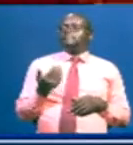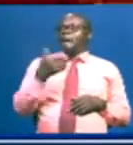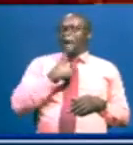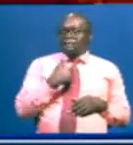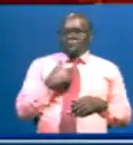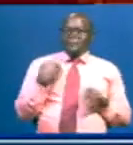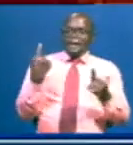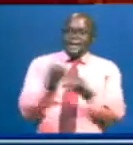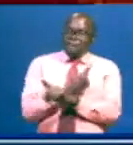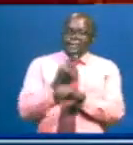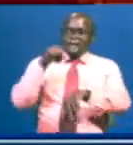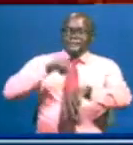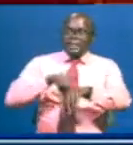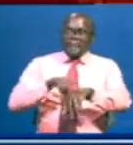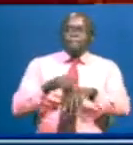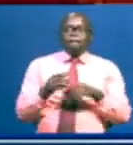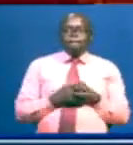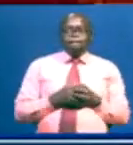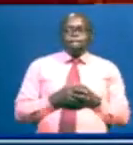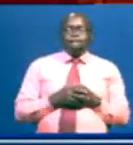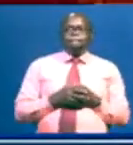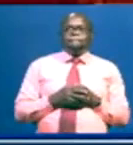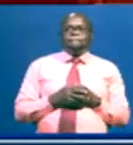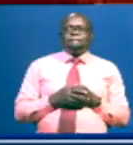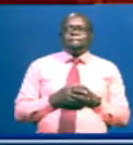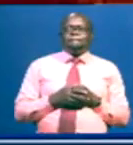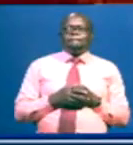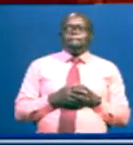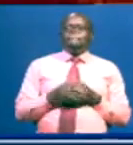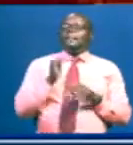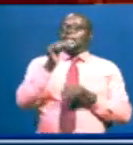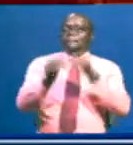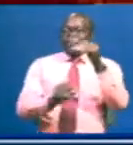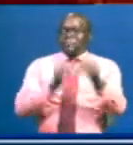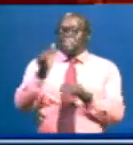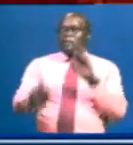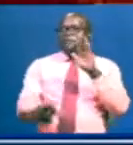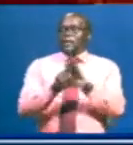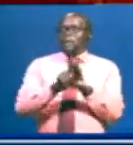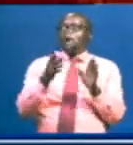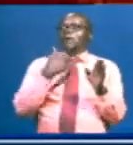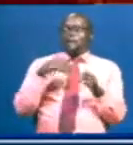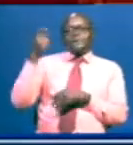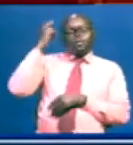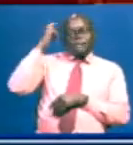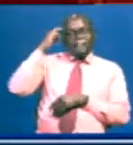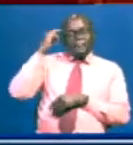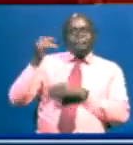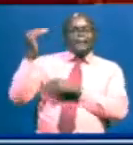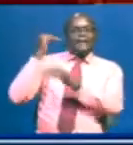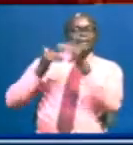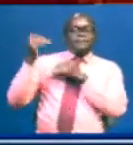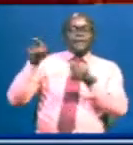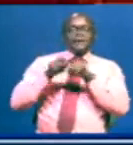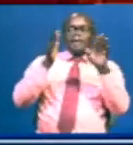different when it comes to the due process of the law. I want to be remembered in history as a person